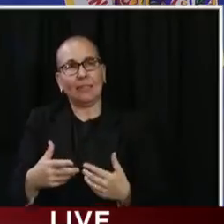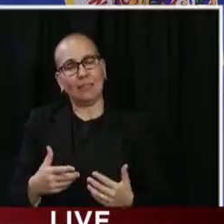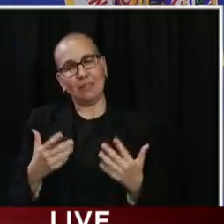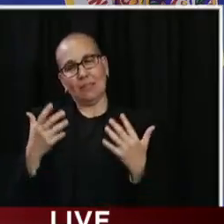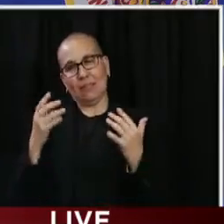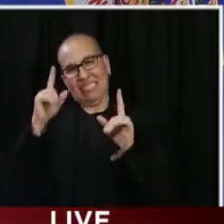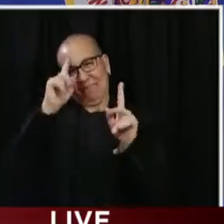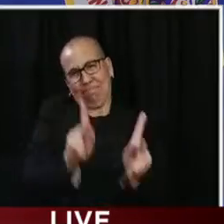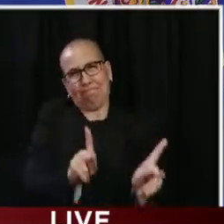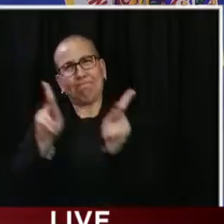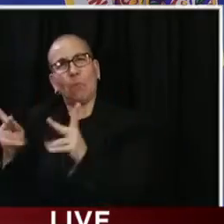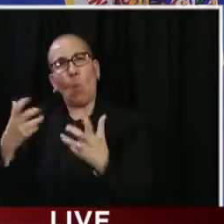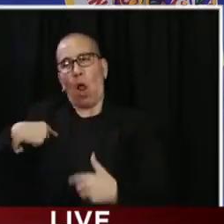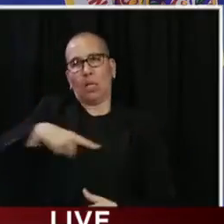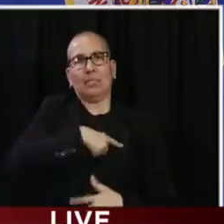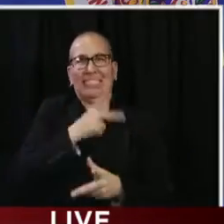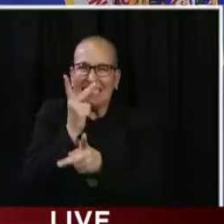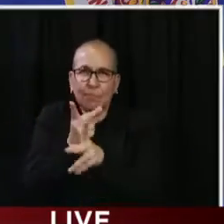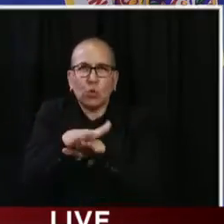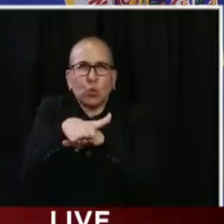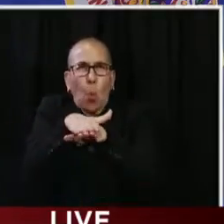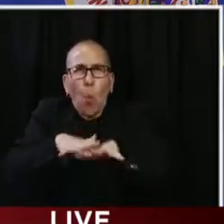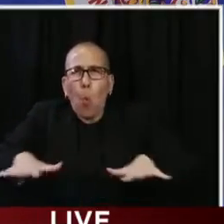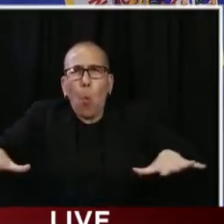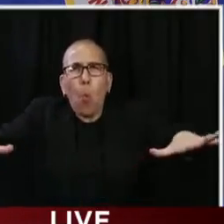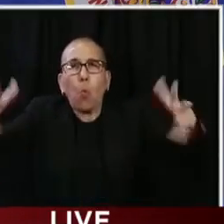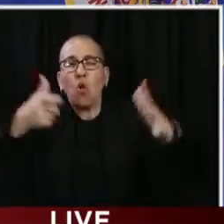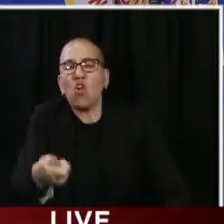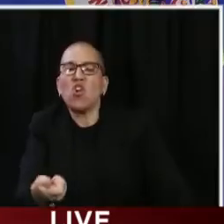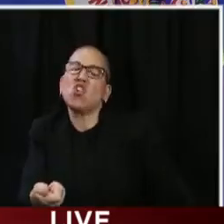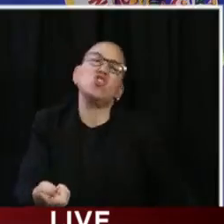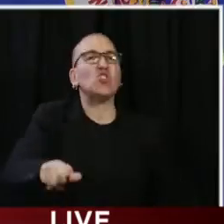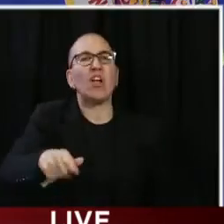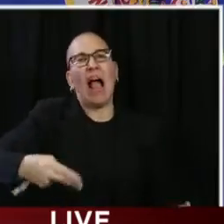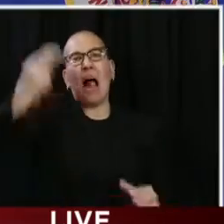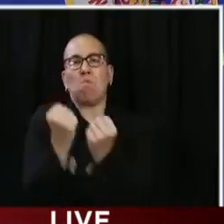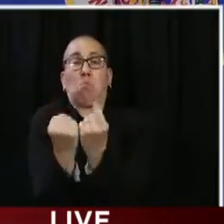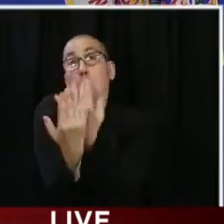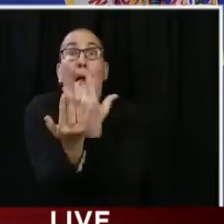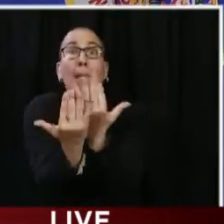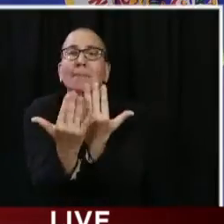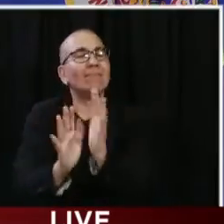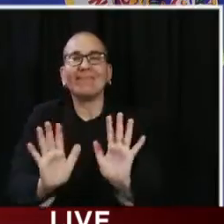some of those things we're going to do. And we want to just acknowledge to try and give as much